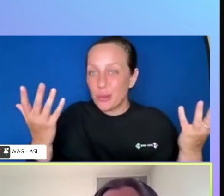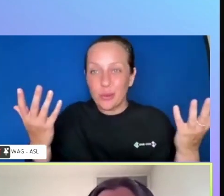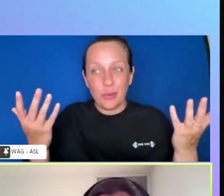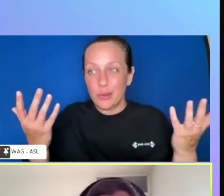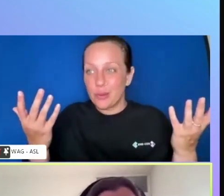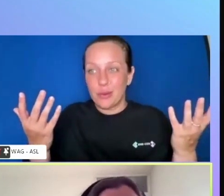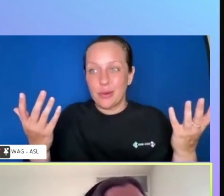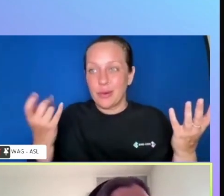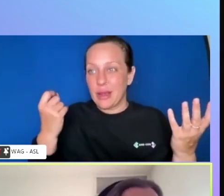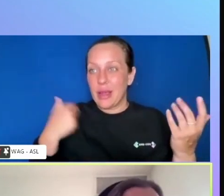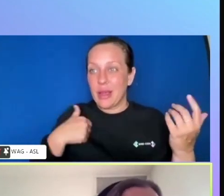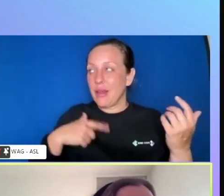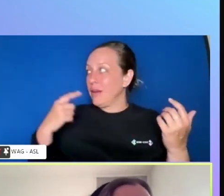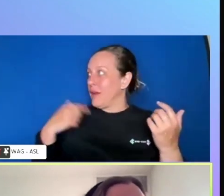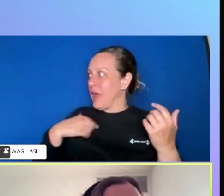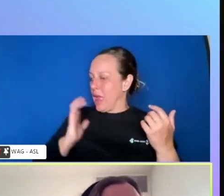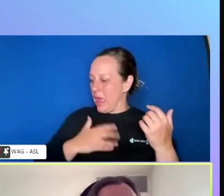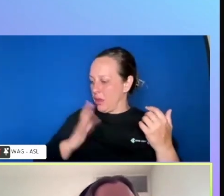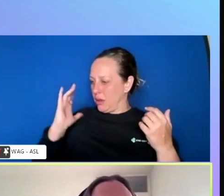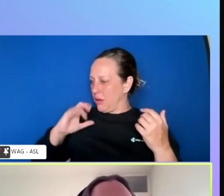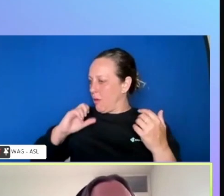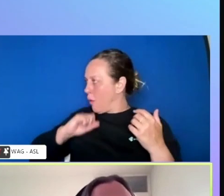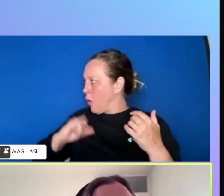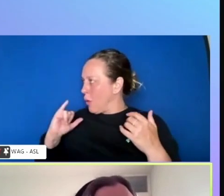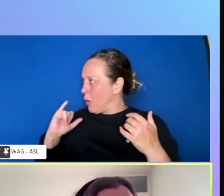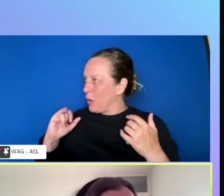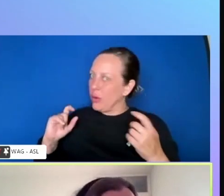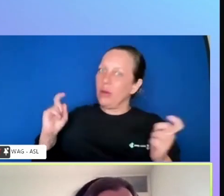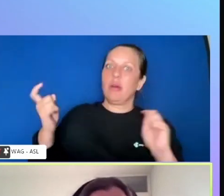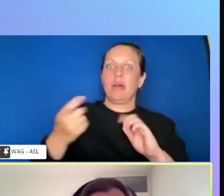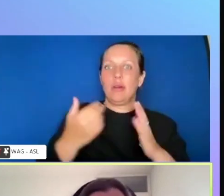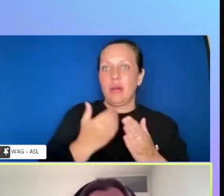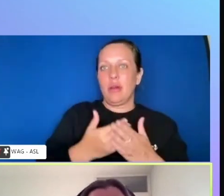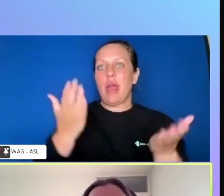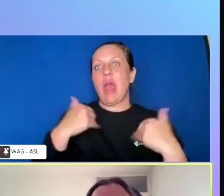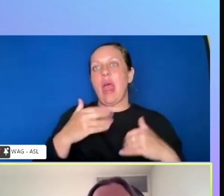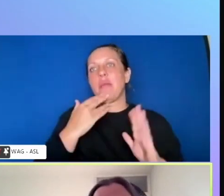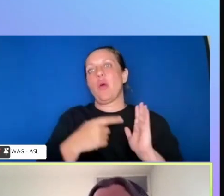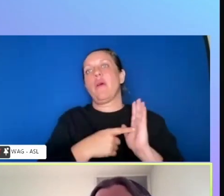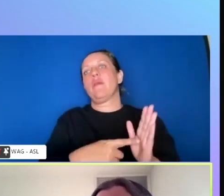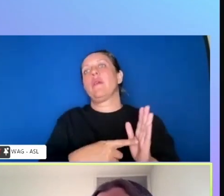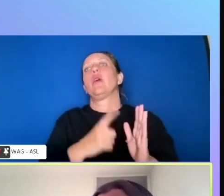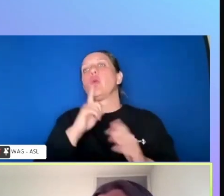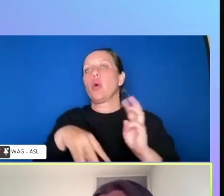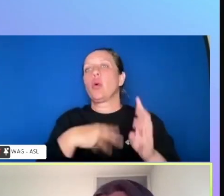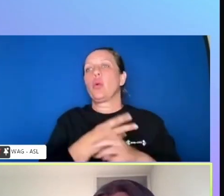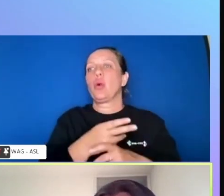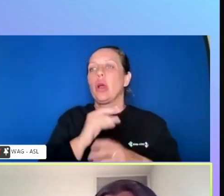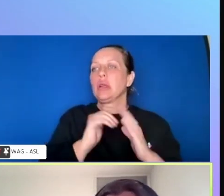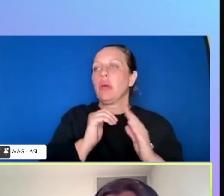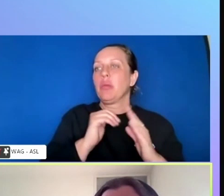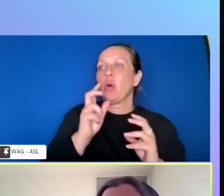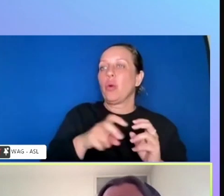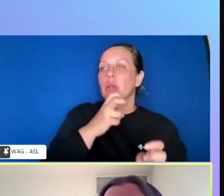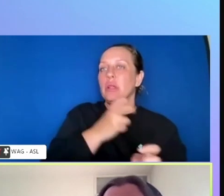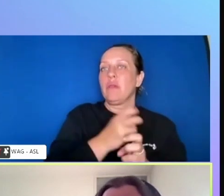this point. It's been around for a while. And then to better reflect real-world accessibility. One of the difficulties with